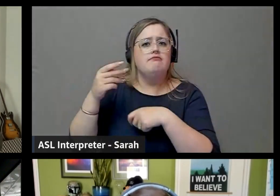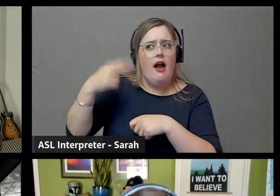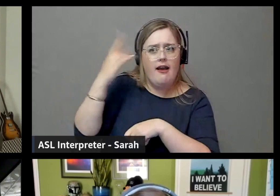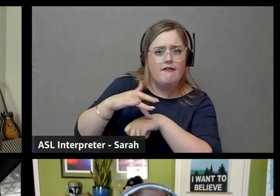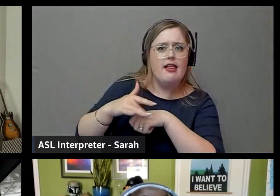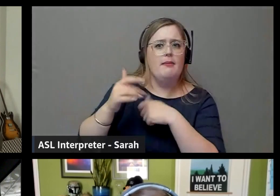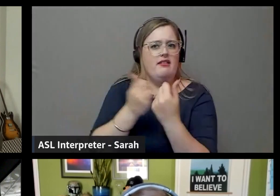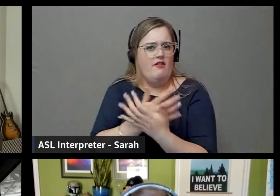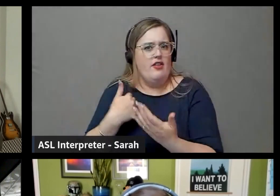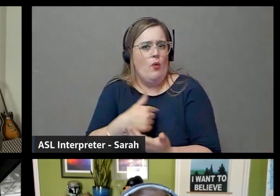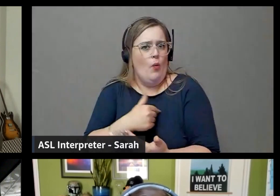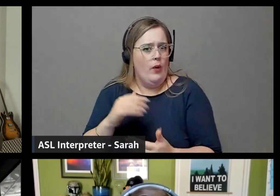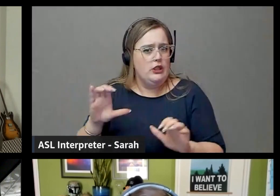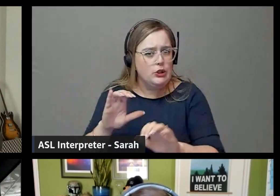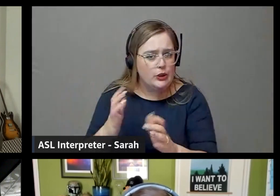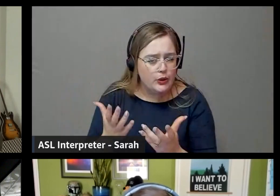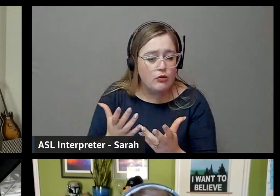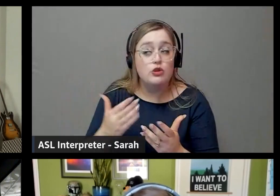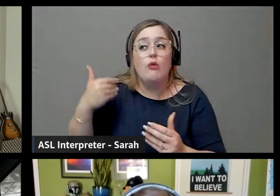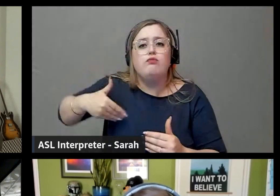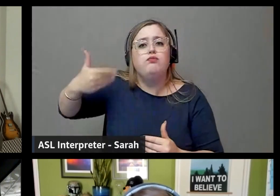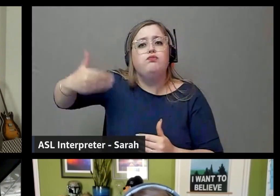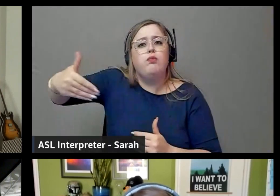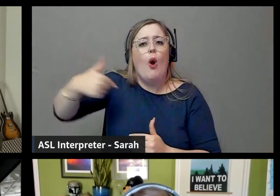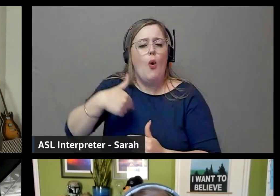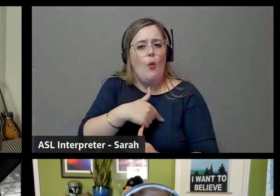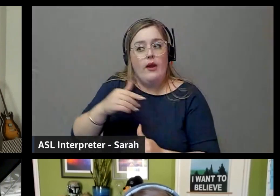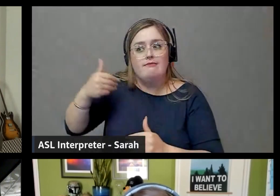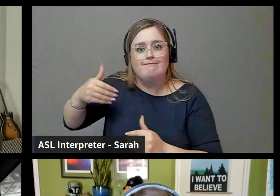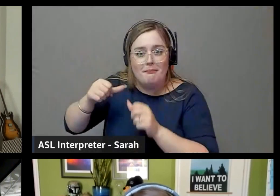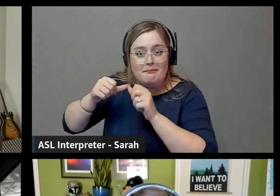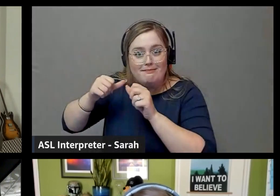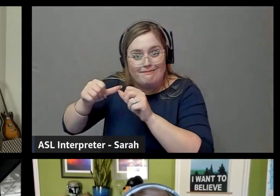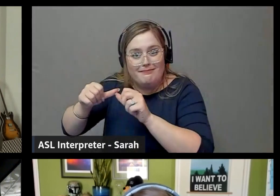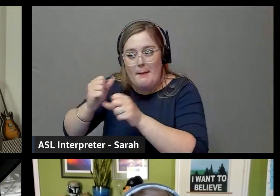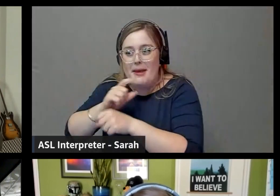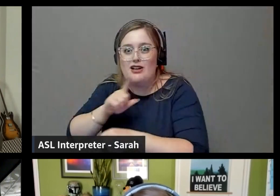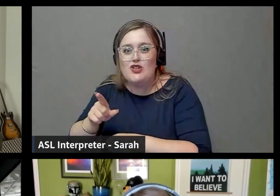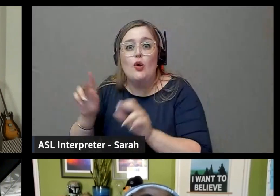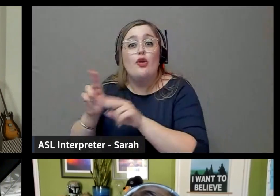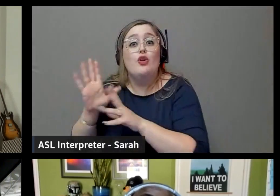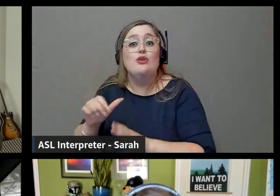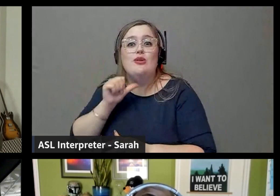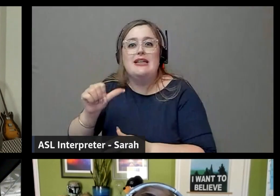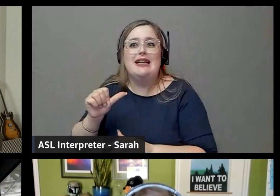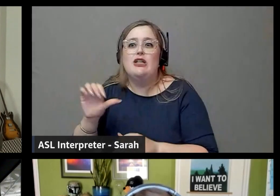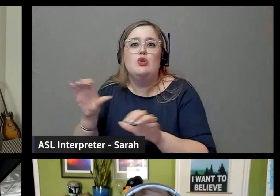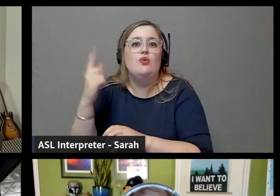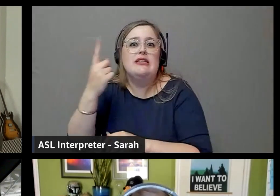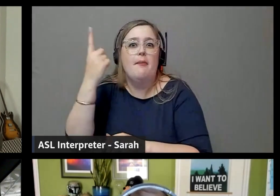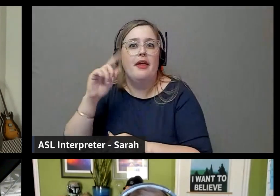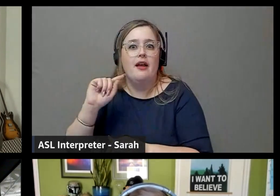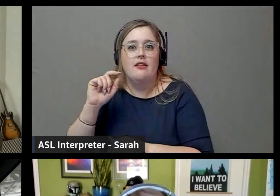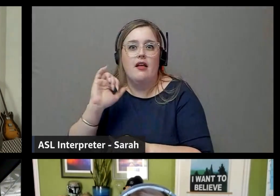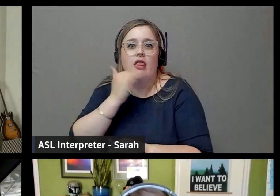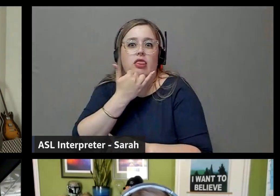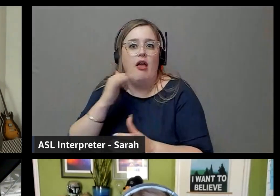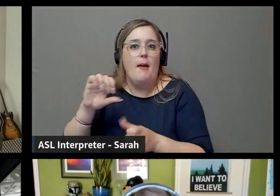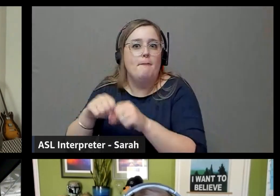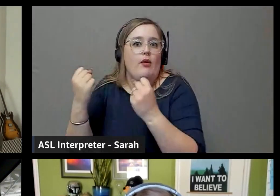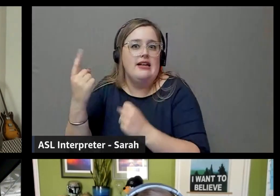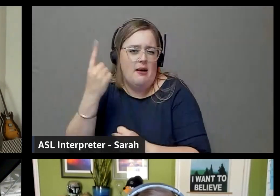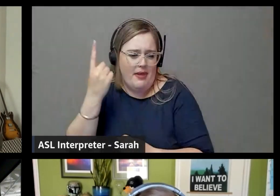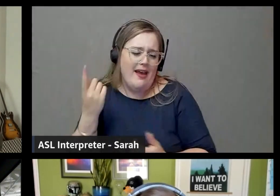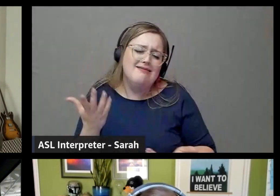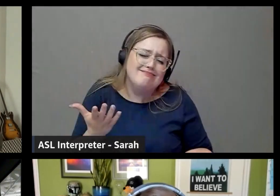like regularly, we're constantly making sure that the user didn't do anything that might break something. And I mention this because it's possible that people could break